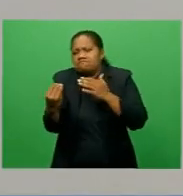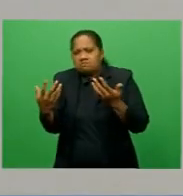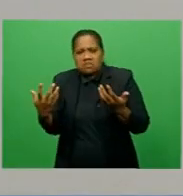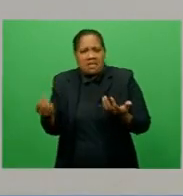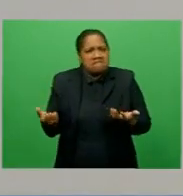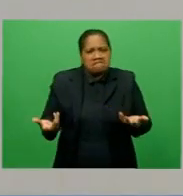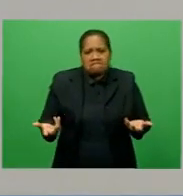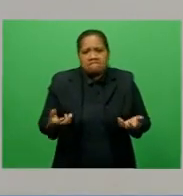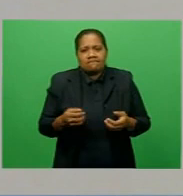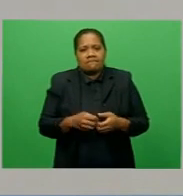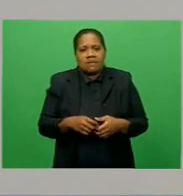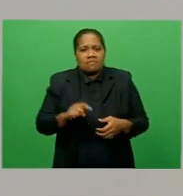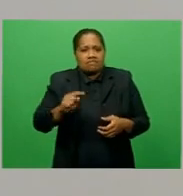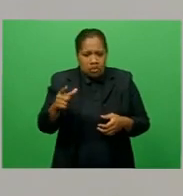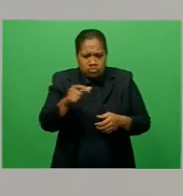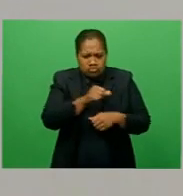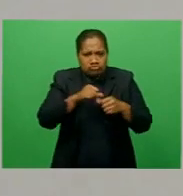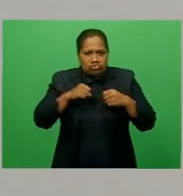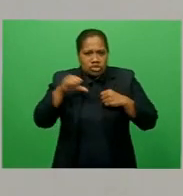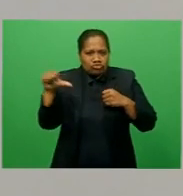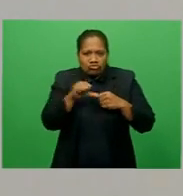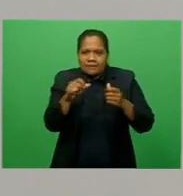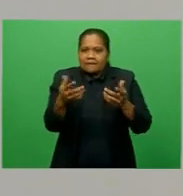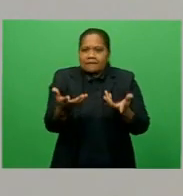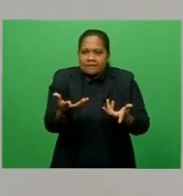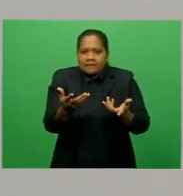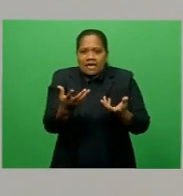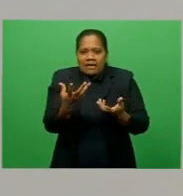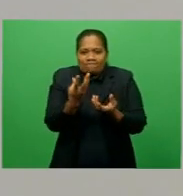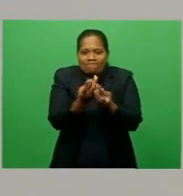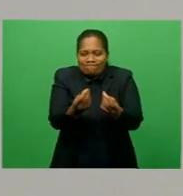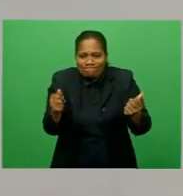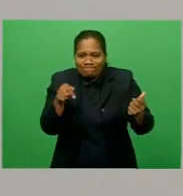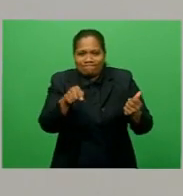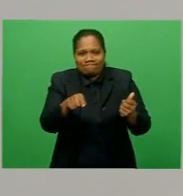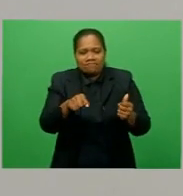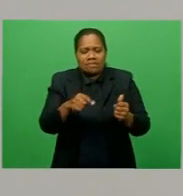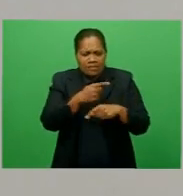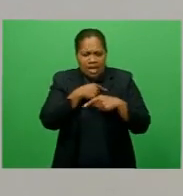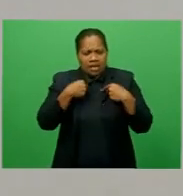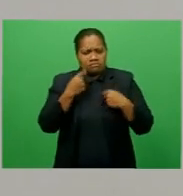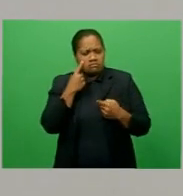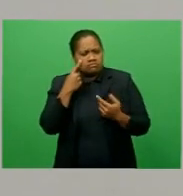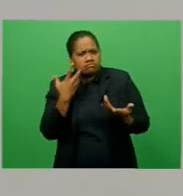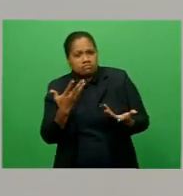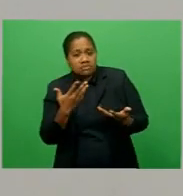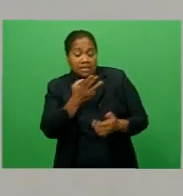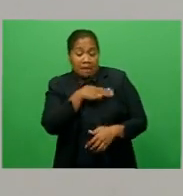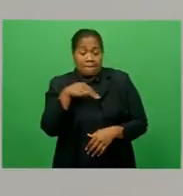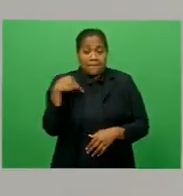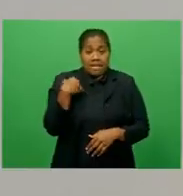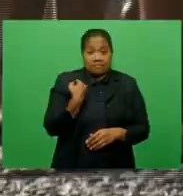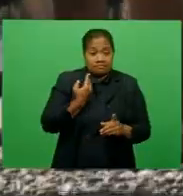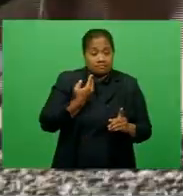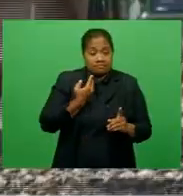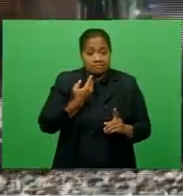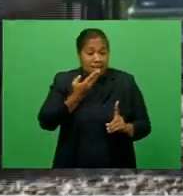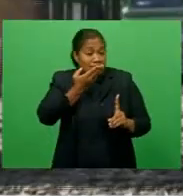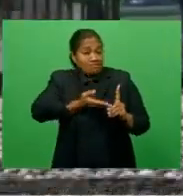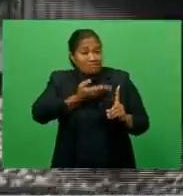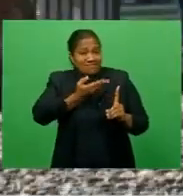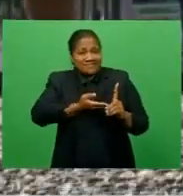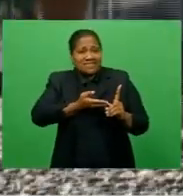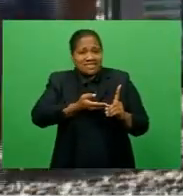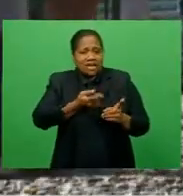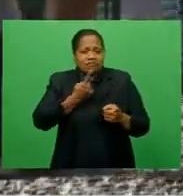which we are supposed to address. And I have noted the Madam Minister's comments in that regard. In the